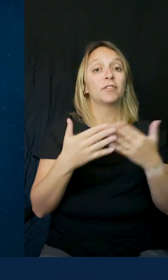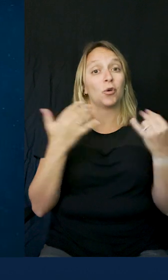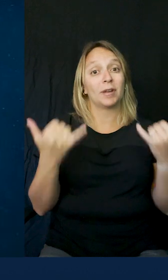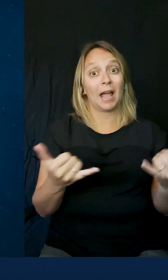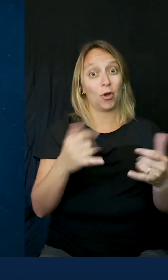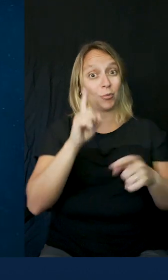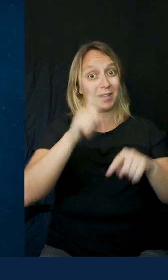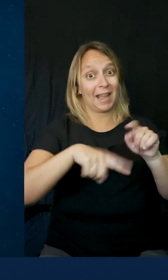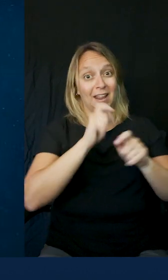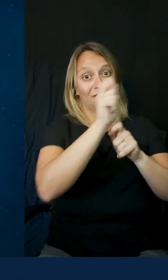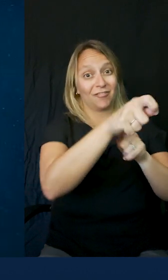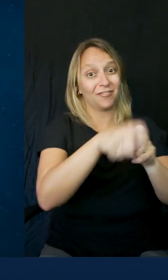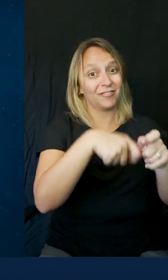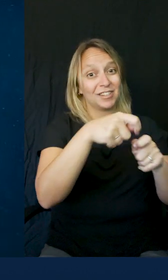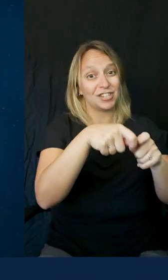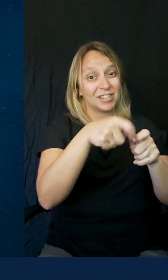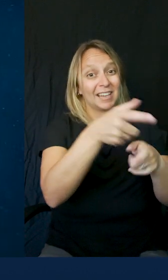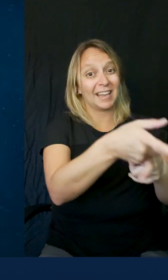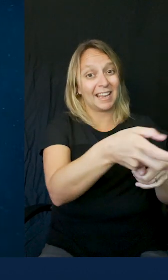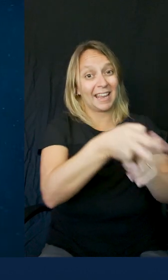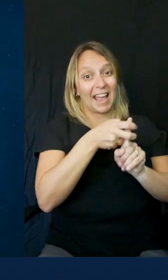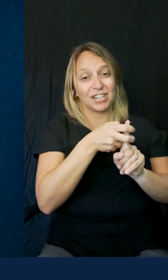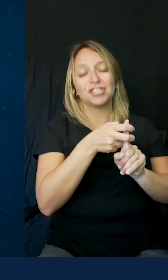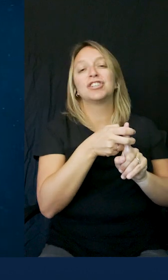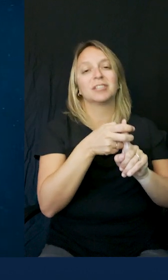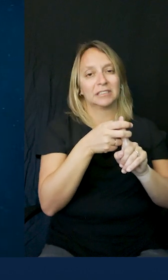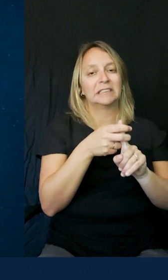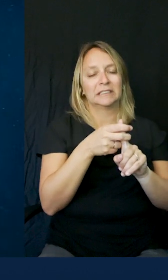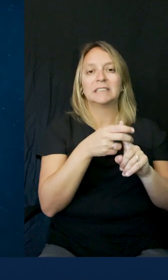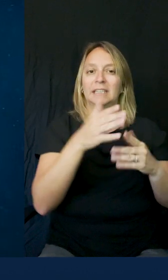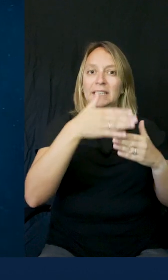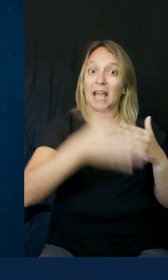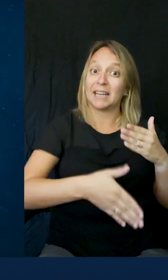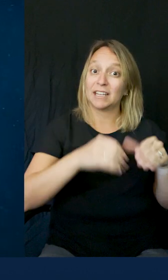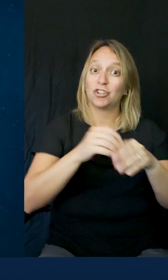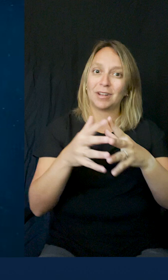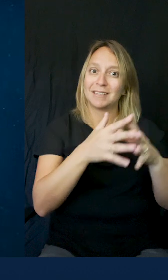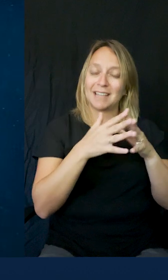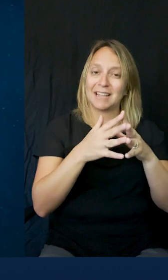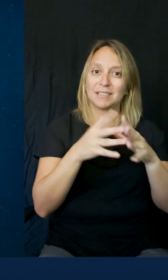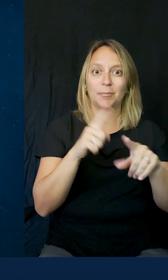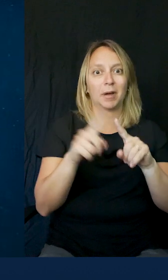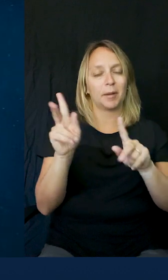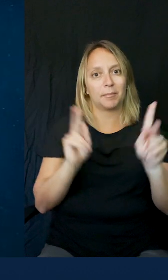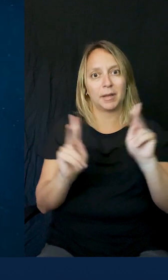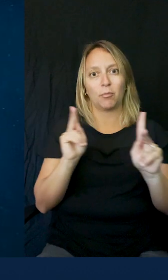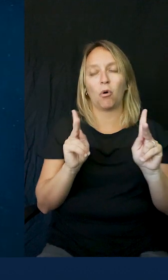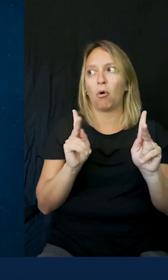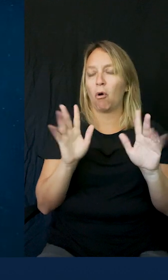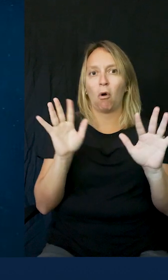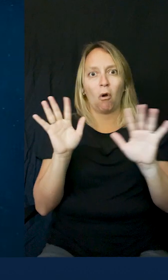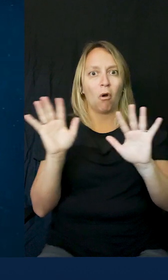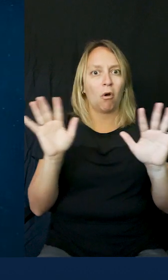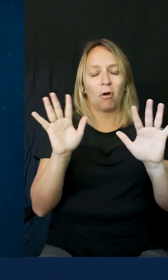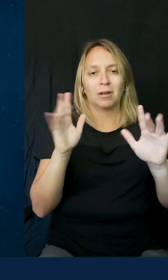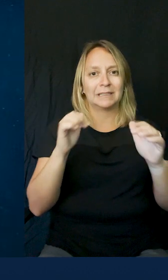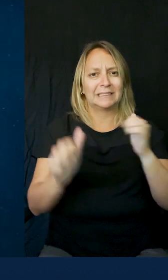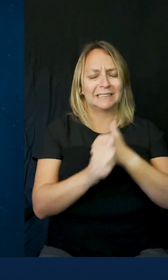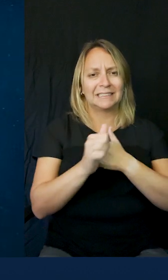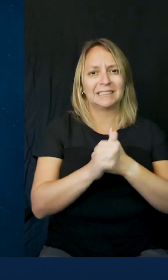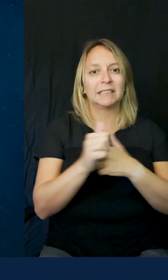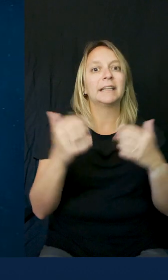States, a capture of L-pod whales was proposed in Canada in 1983. People got the idea to name the orcas in hopes of